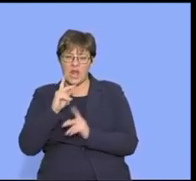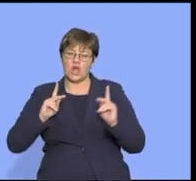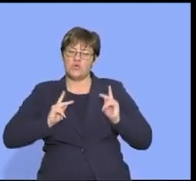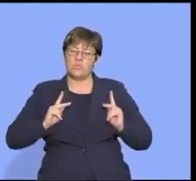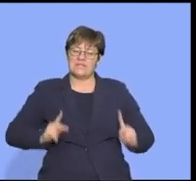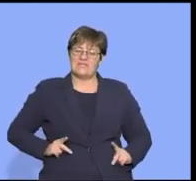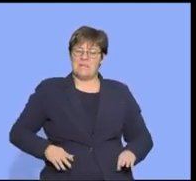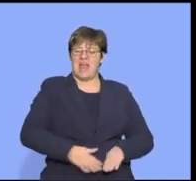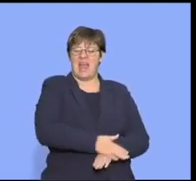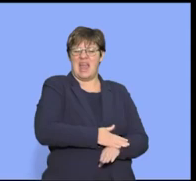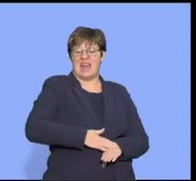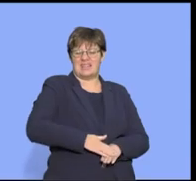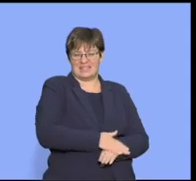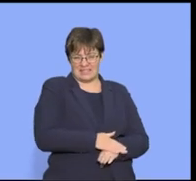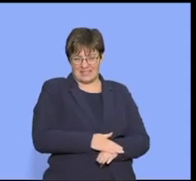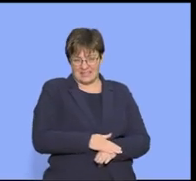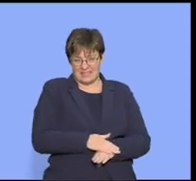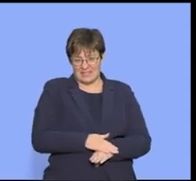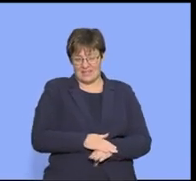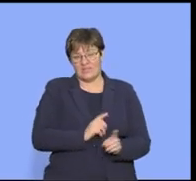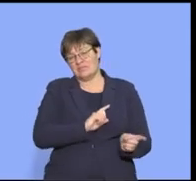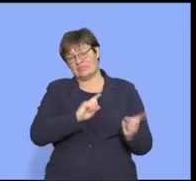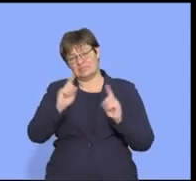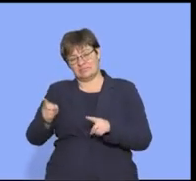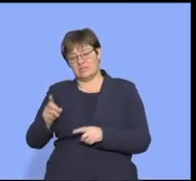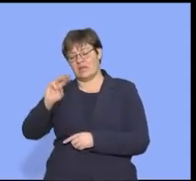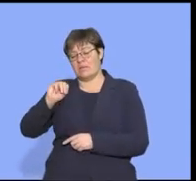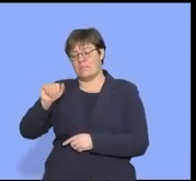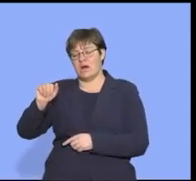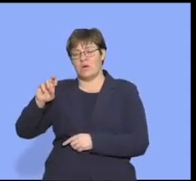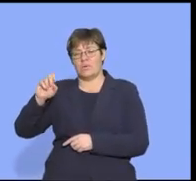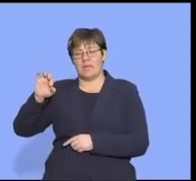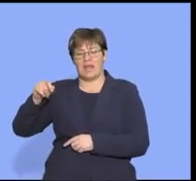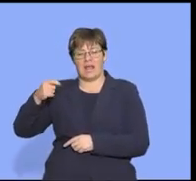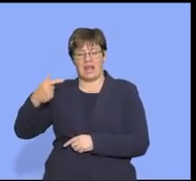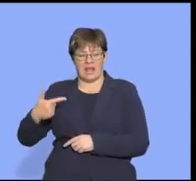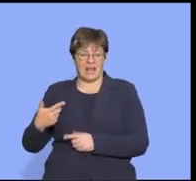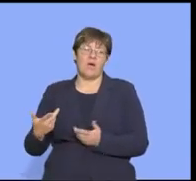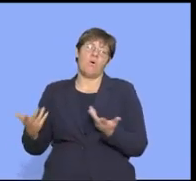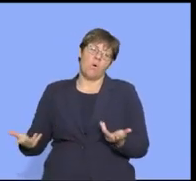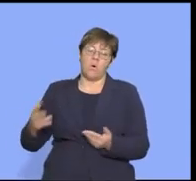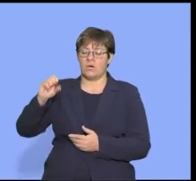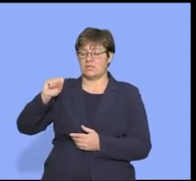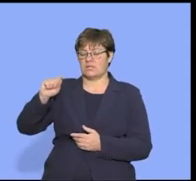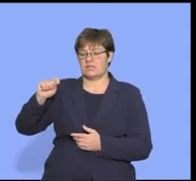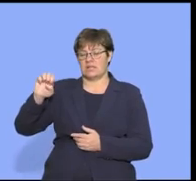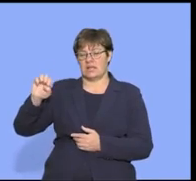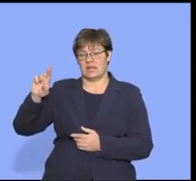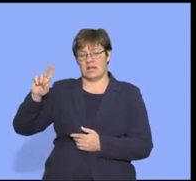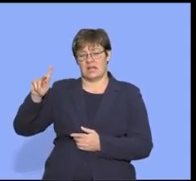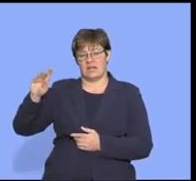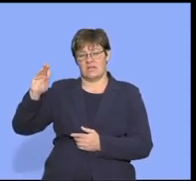humans. If you've ever been to Marapeng or Sterkfontein caves, you will have learnt